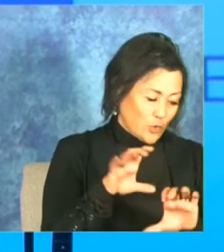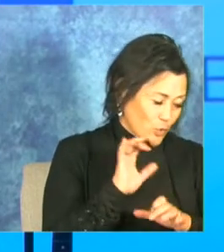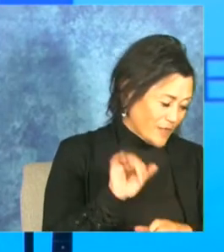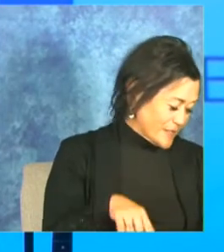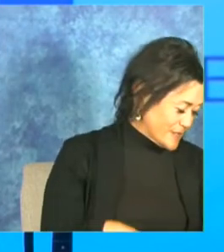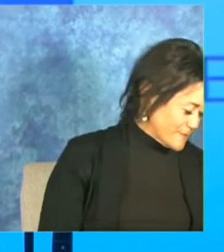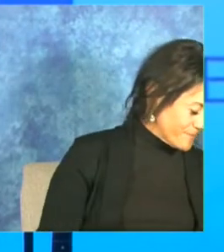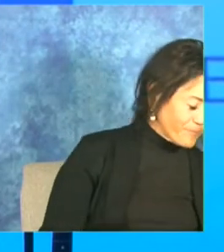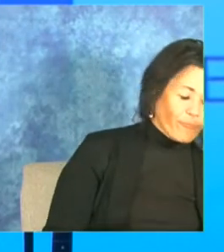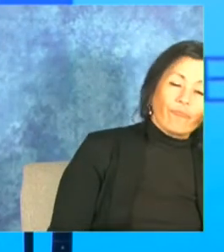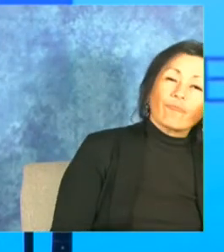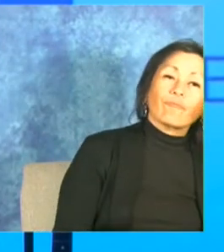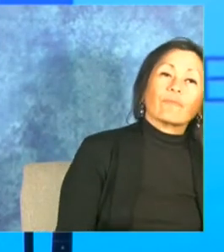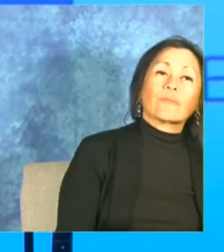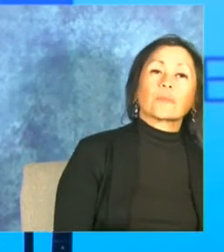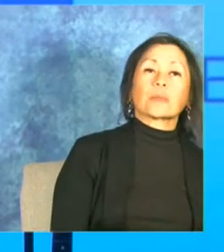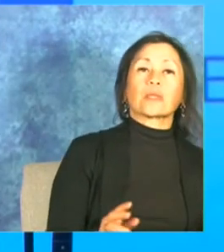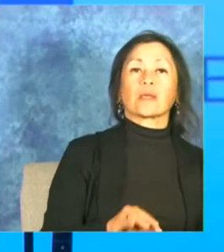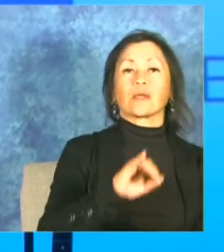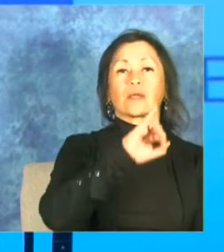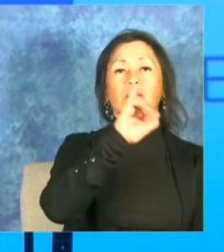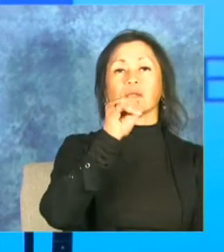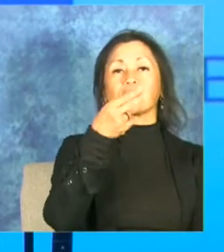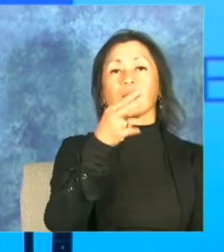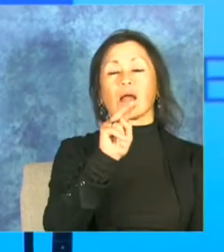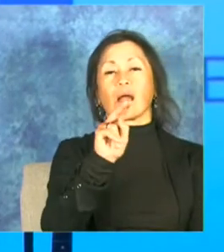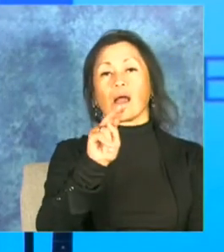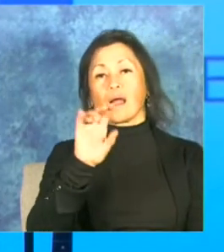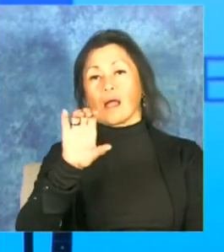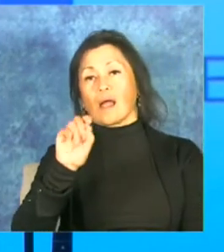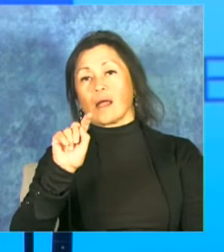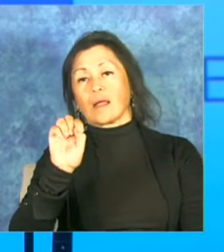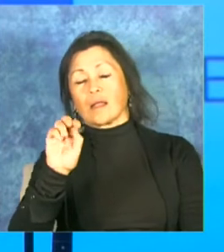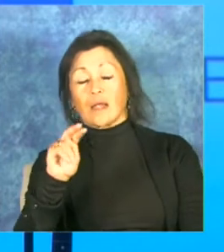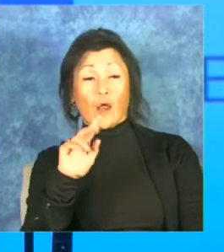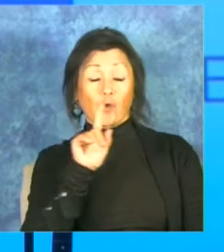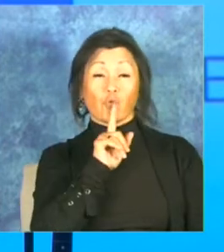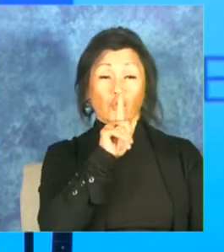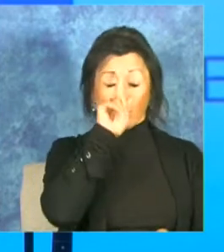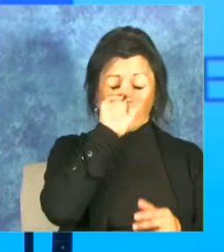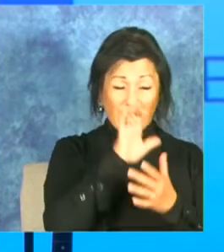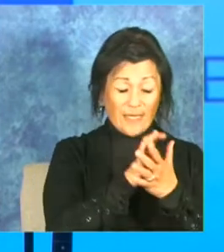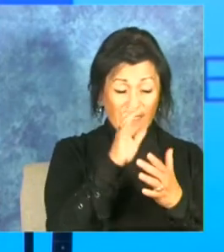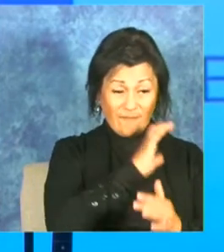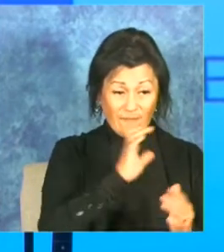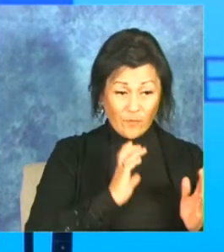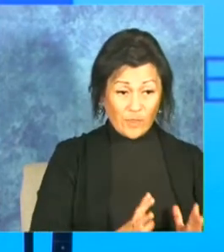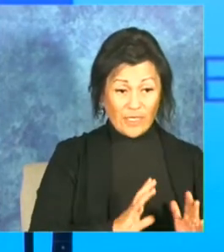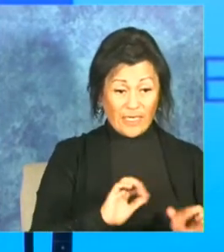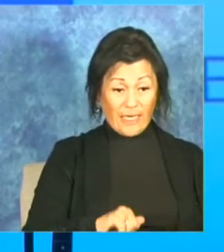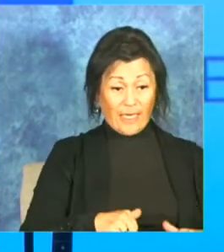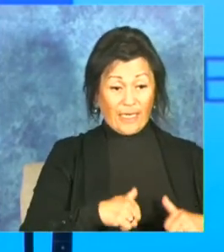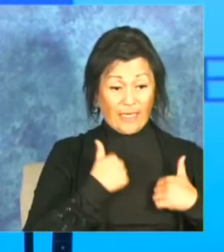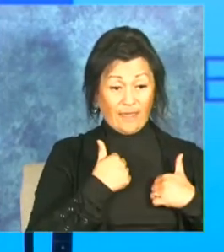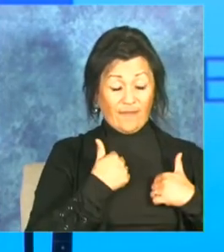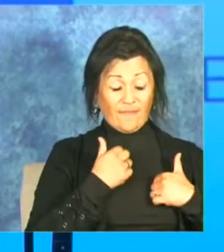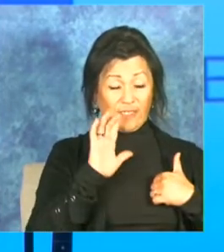this. But John Cotton said this, a true believing Christian lives in his